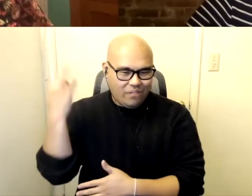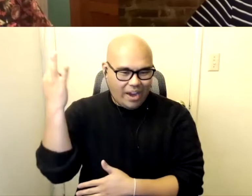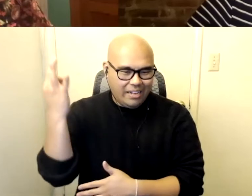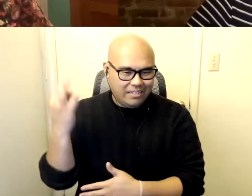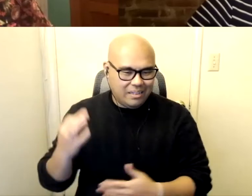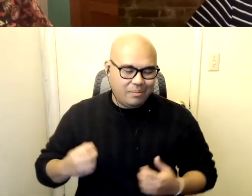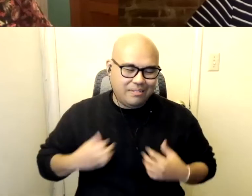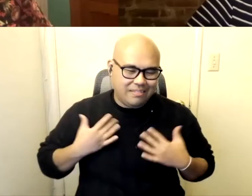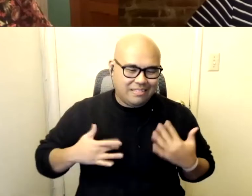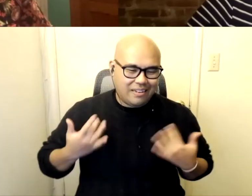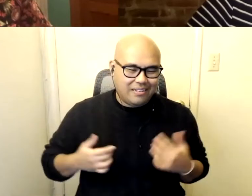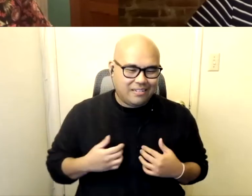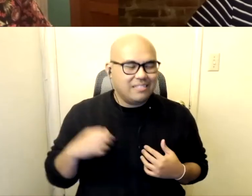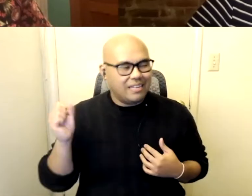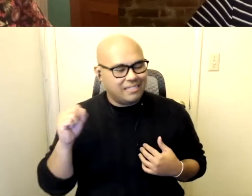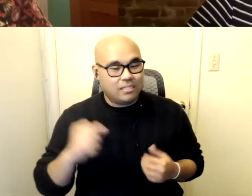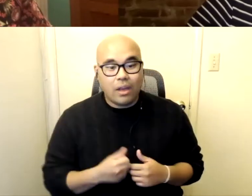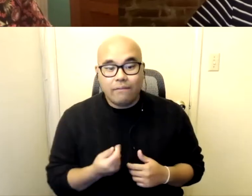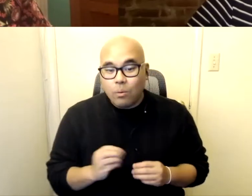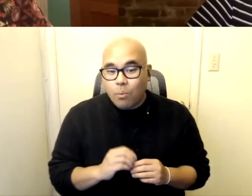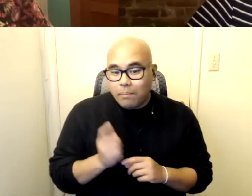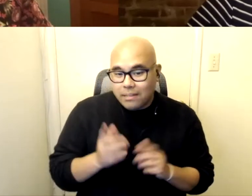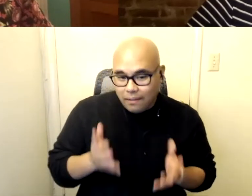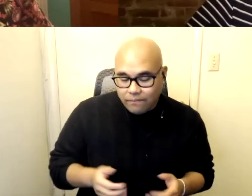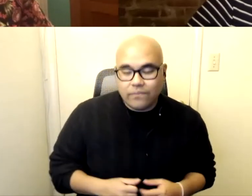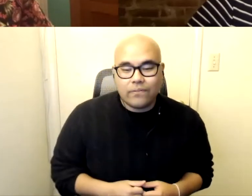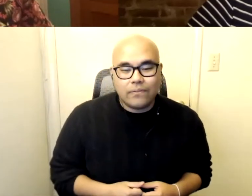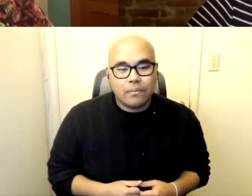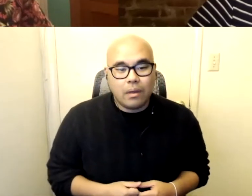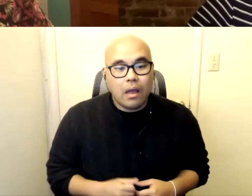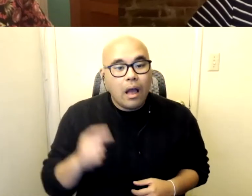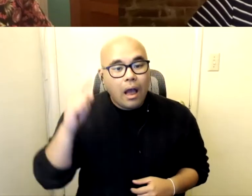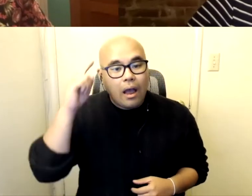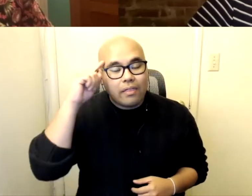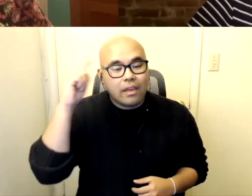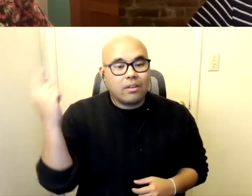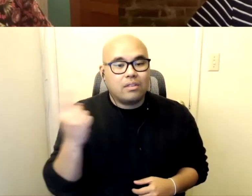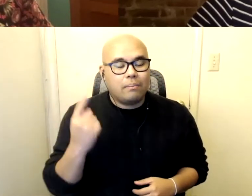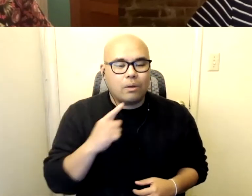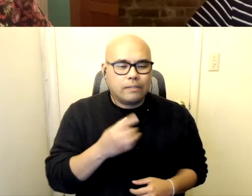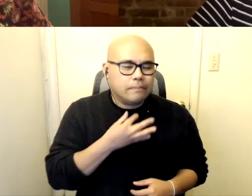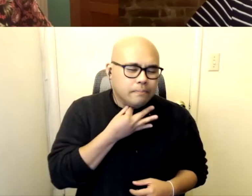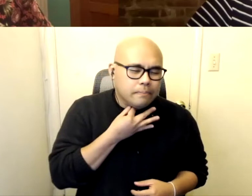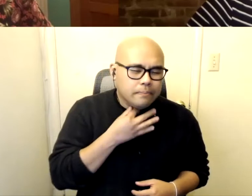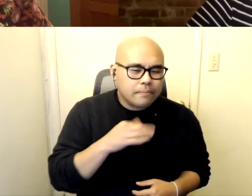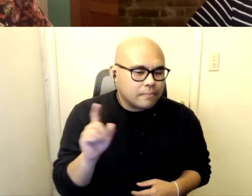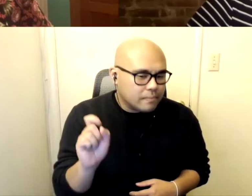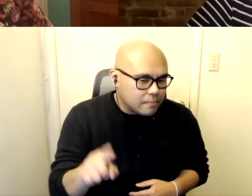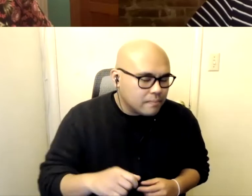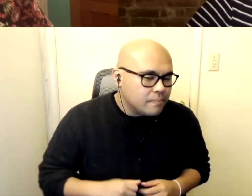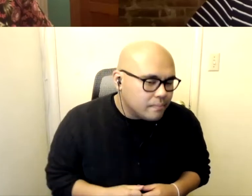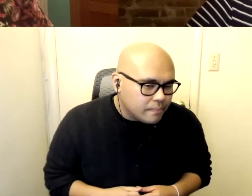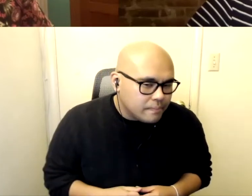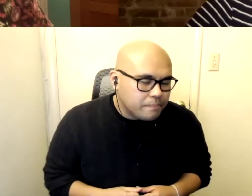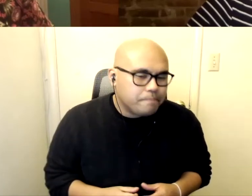Okay, so I have a couple more minutes. So I think there's something that I'm curious about, sort